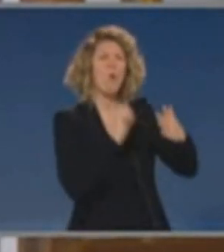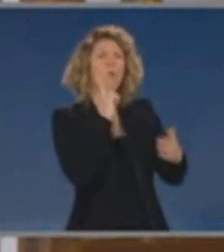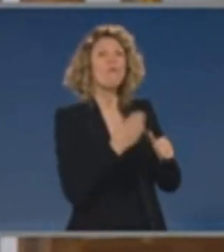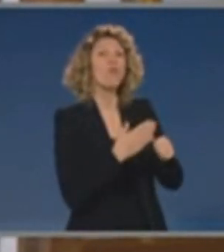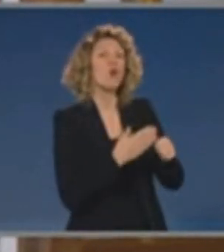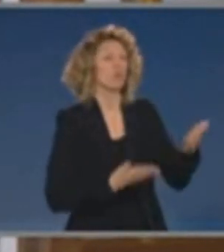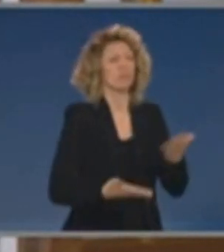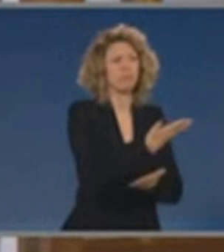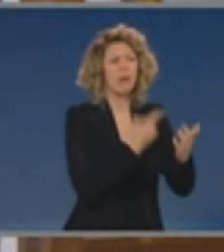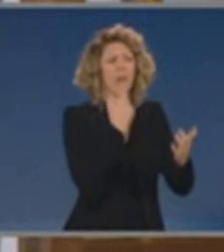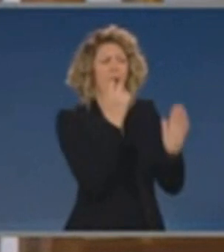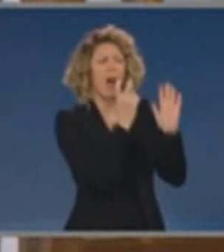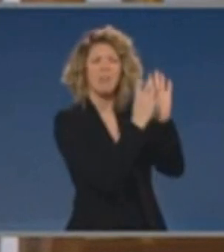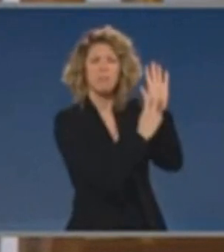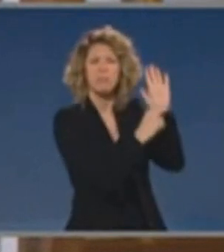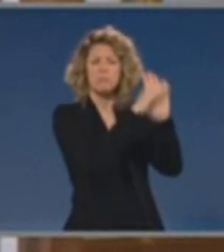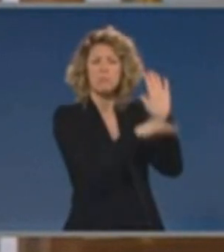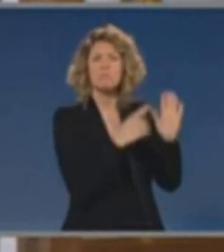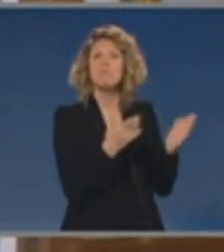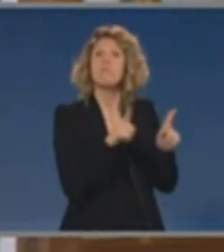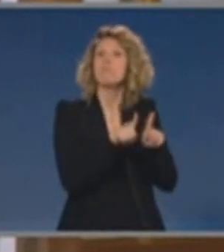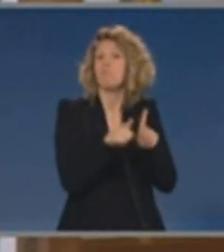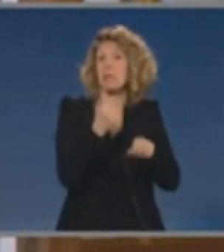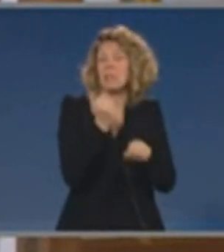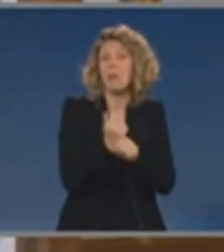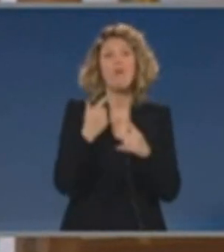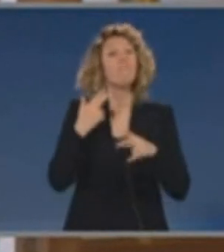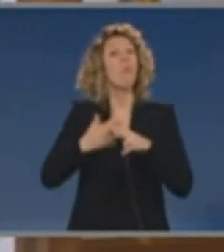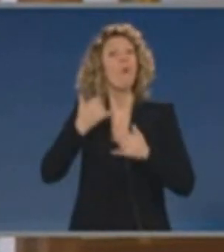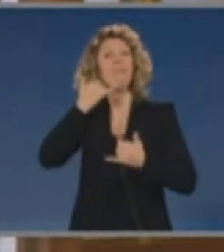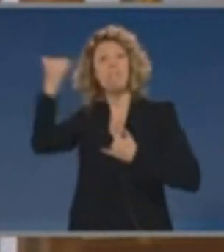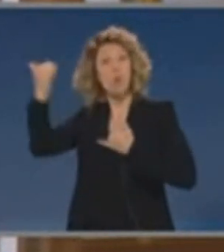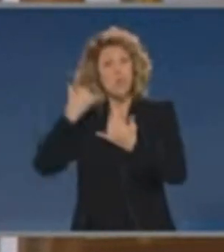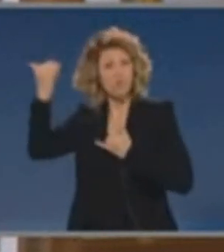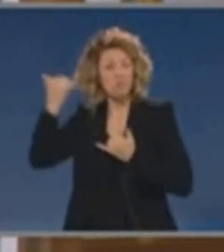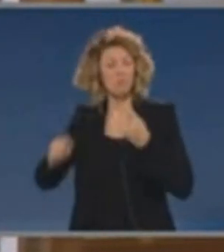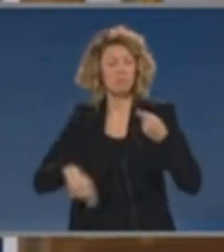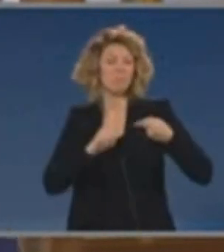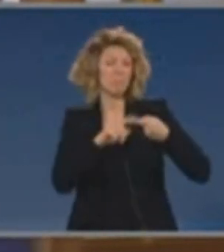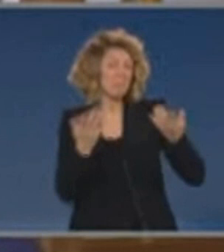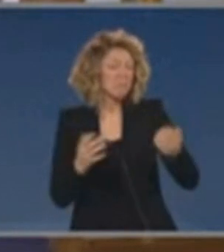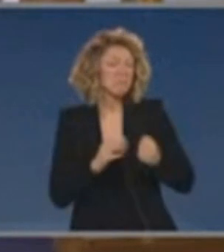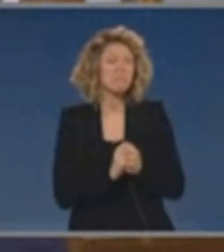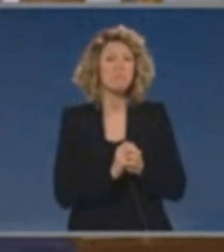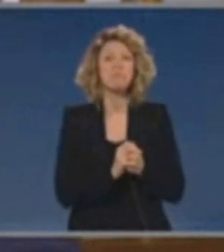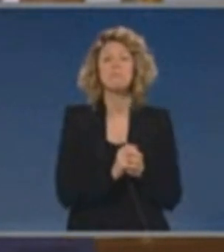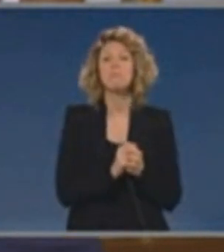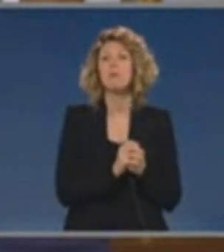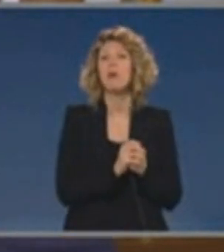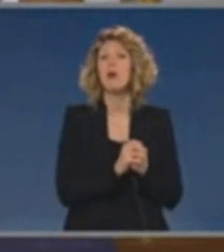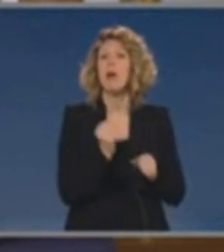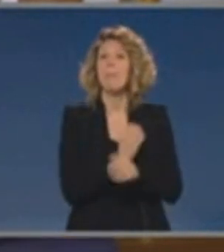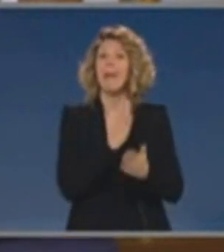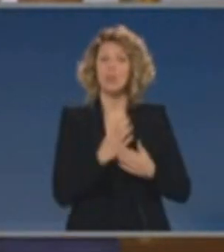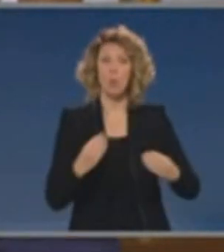it is expected to include businesses in the telecommunications sector, businesses that are covered by the